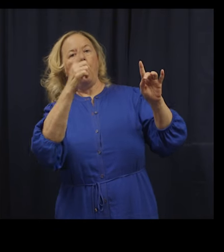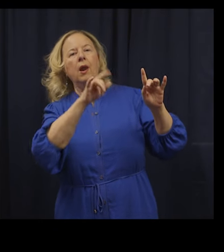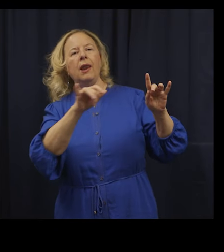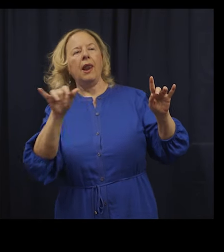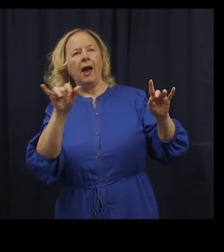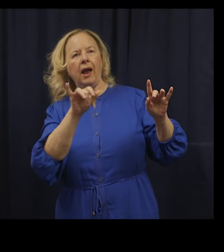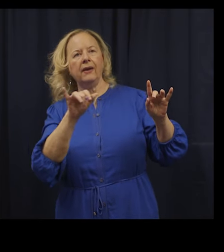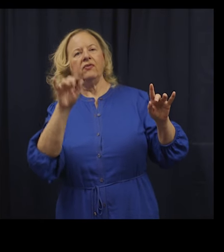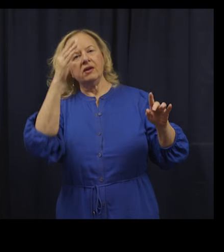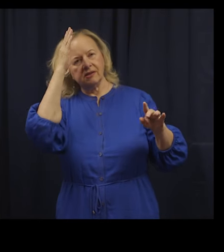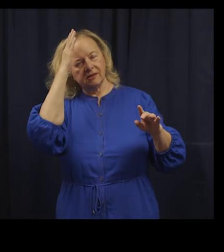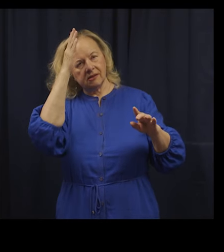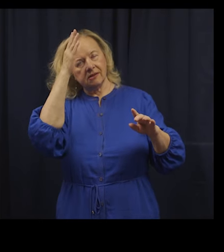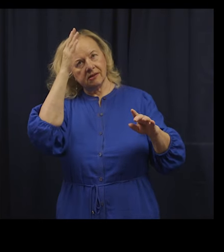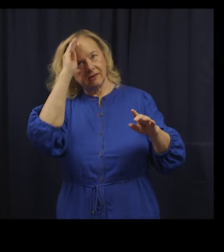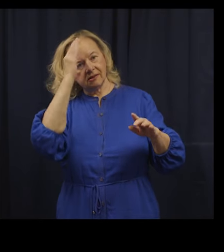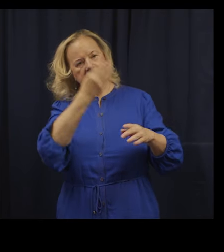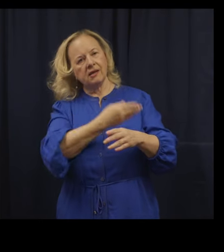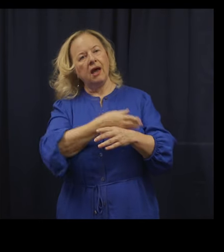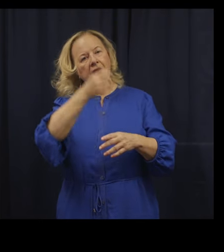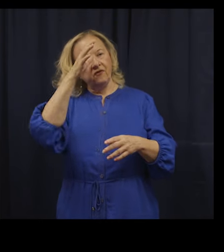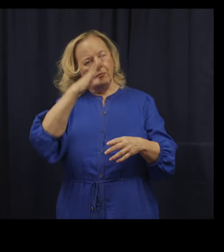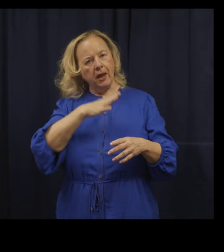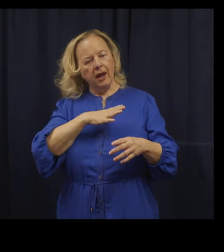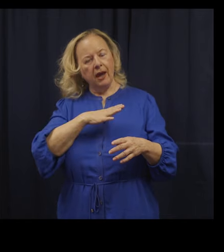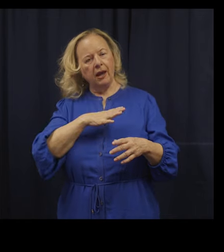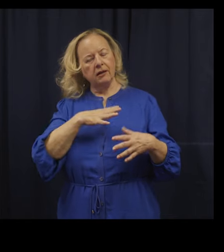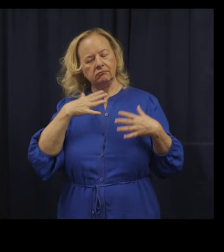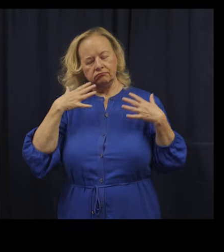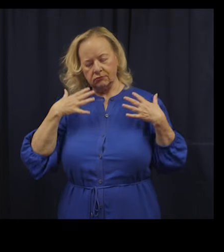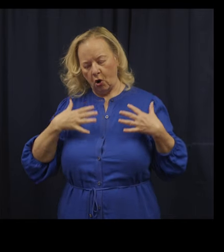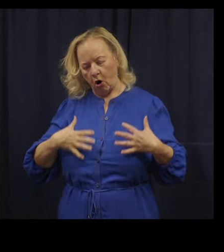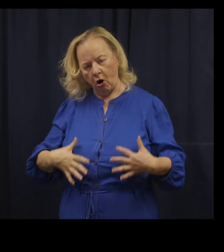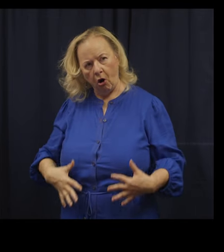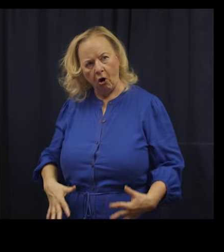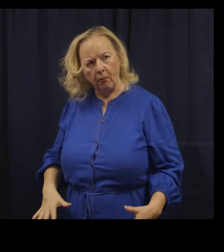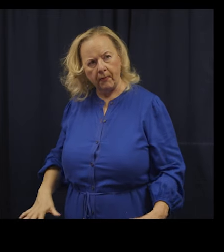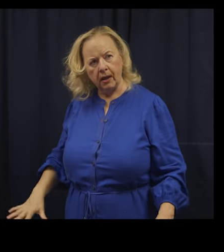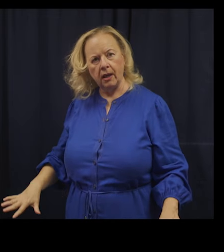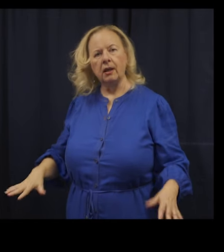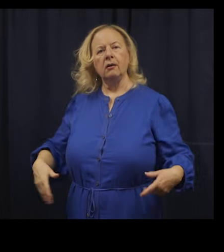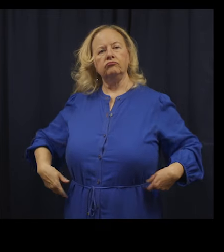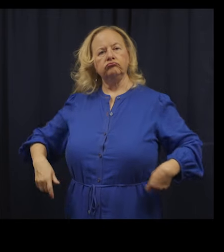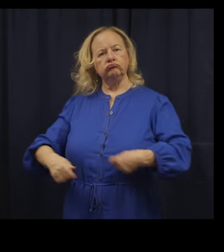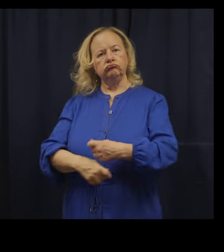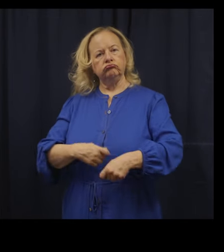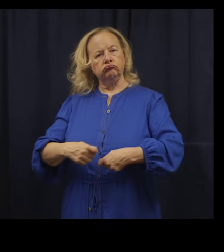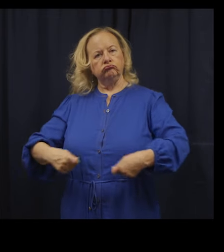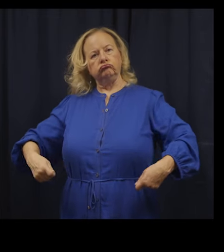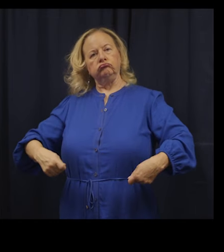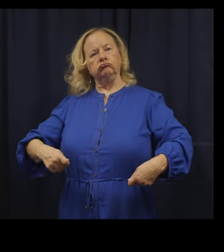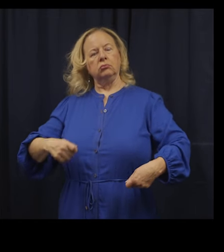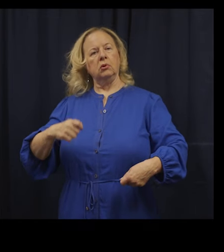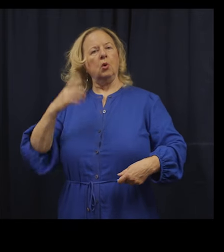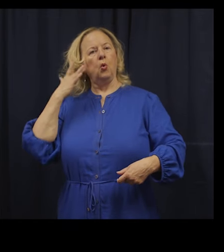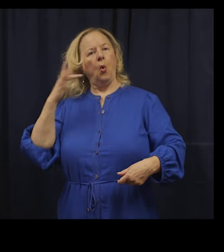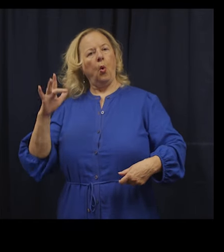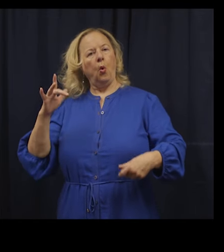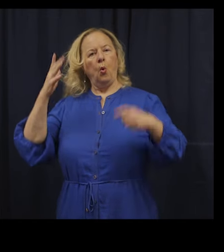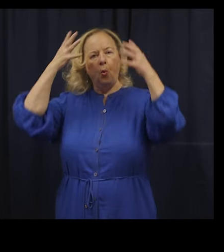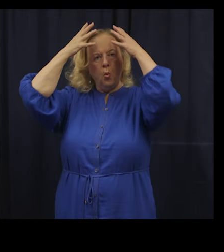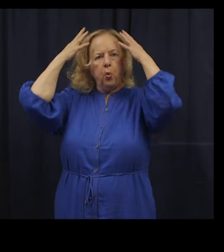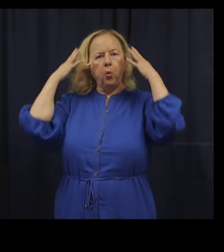the Son of Man, clothed with a garment down to the foot, girt about with a golden girdle. His head and his hairs were